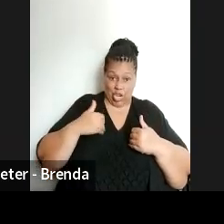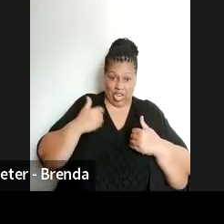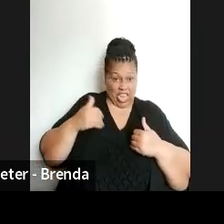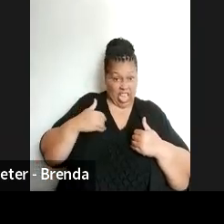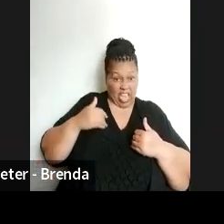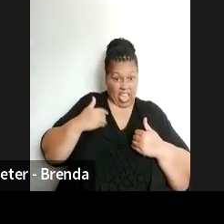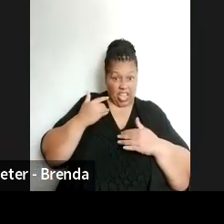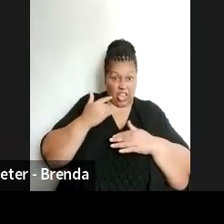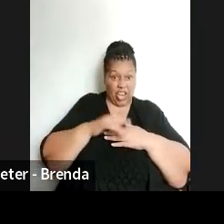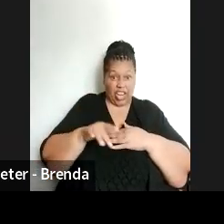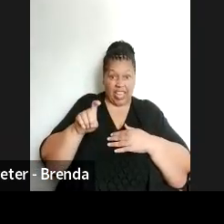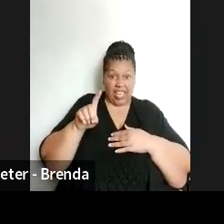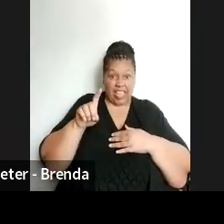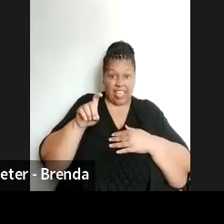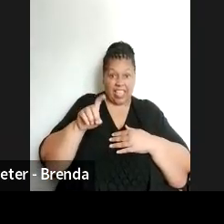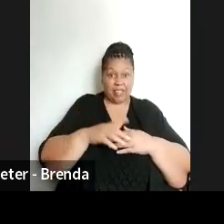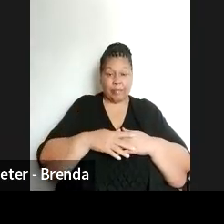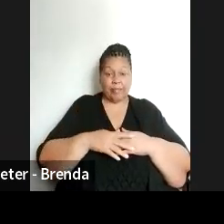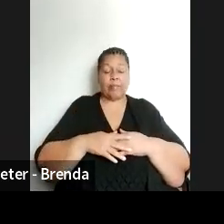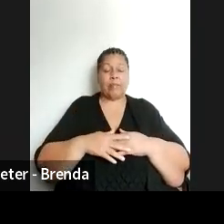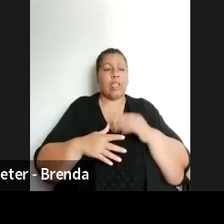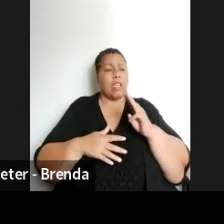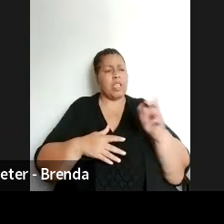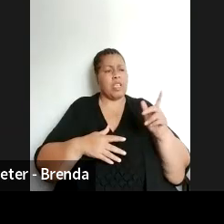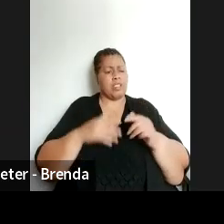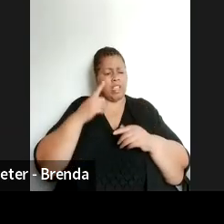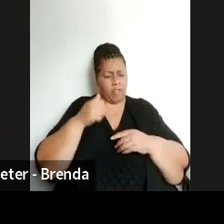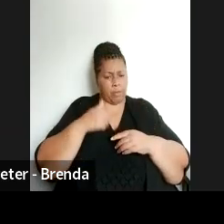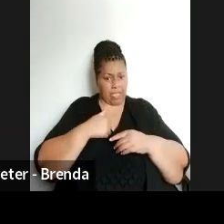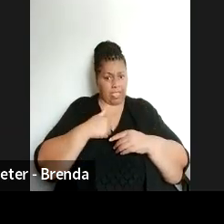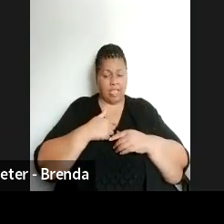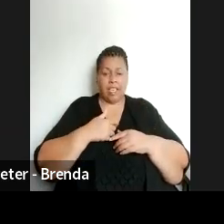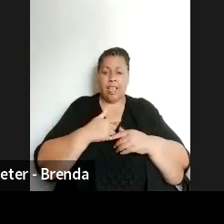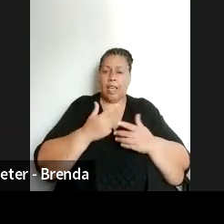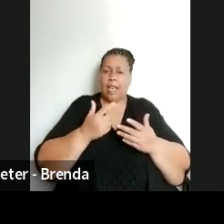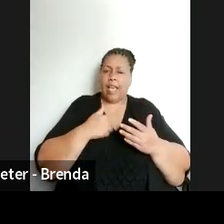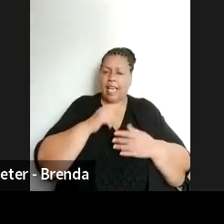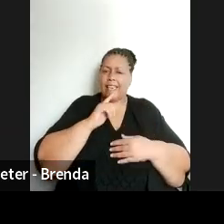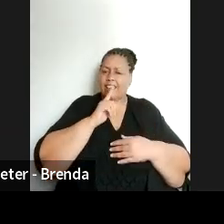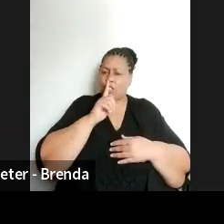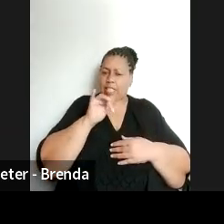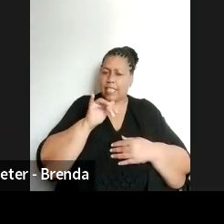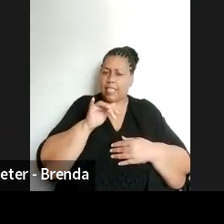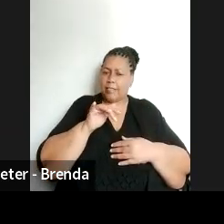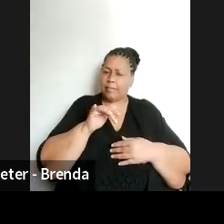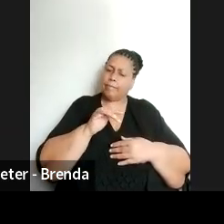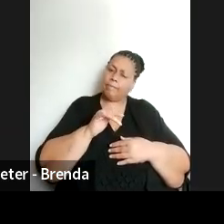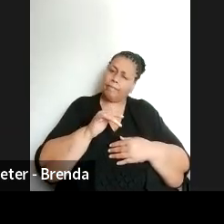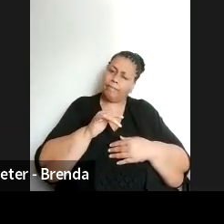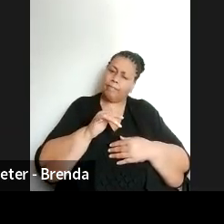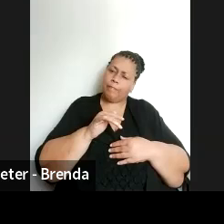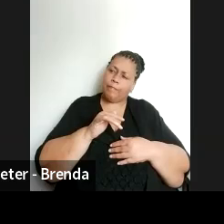I learned. Well, for me, I actually, well, I don't know if